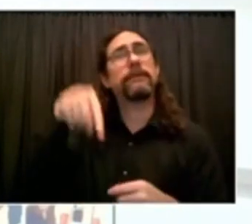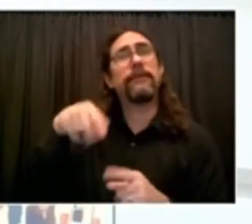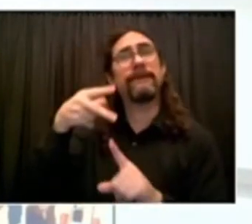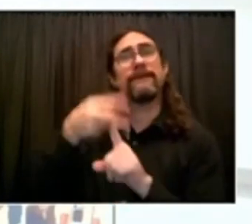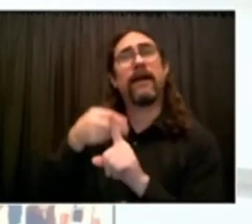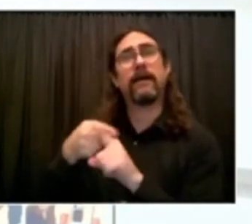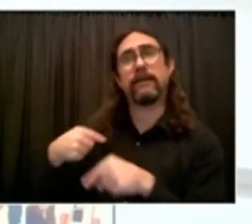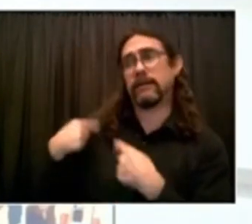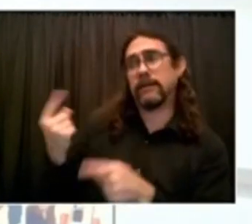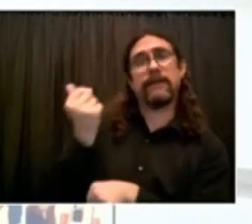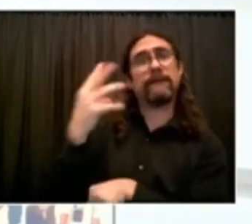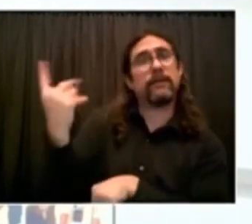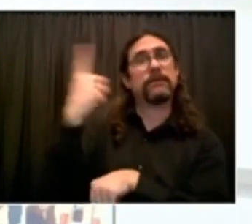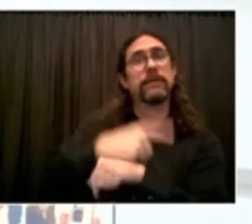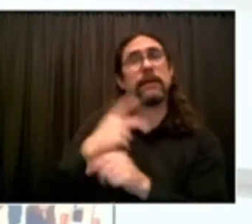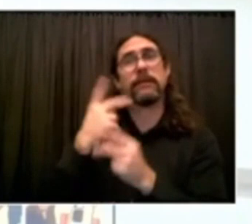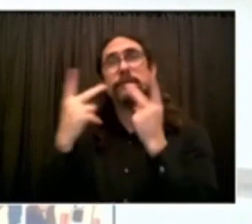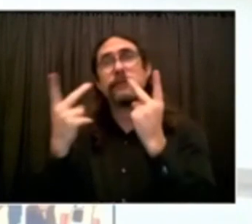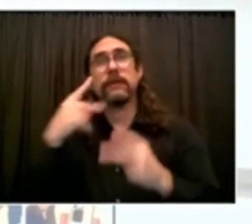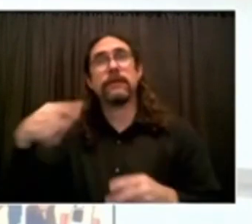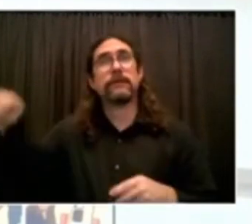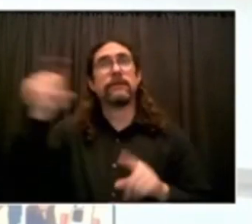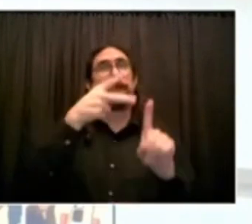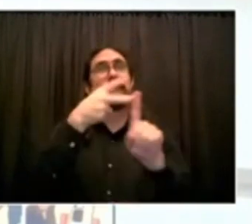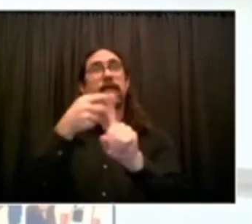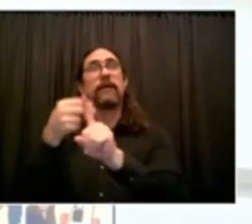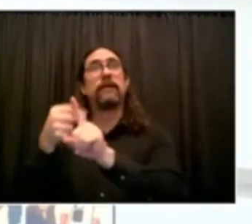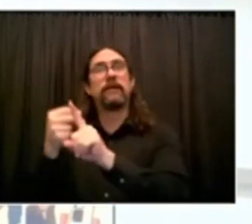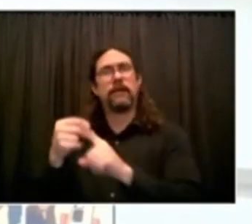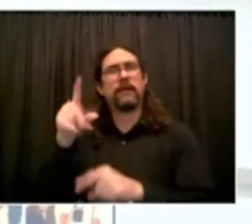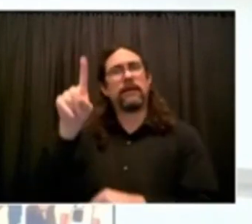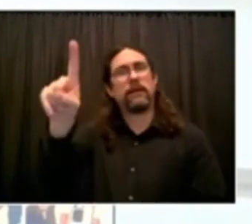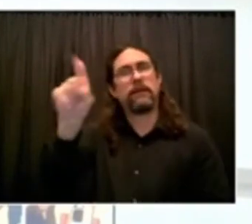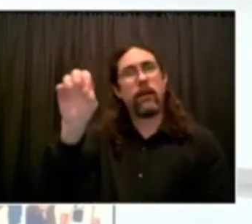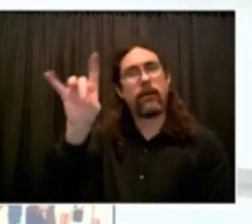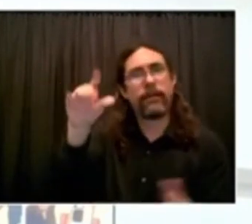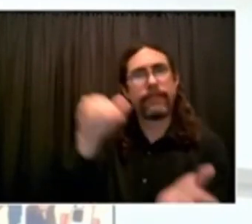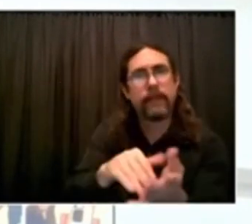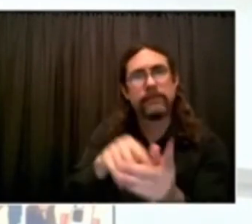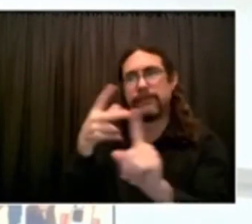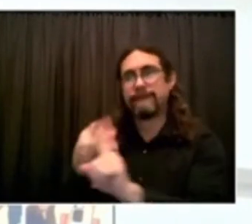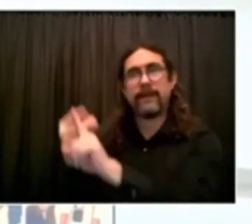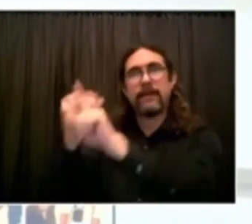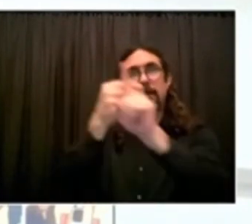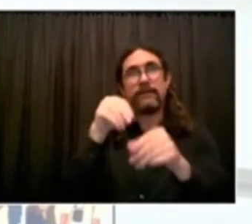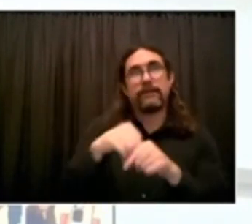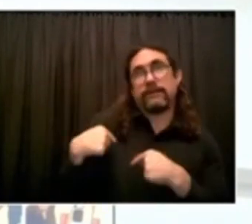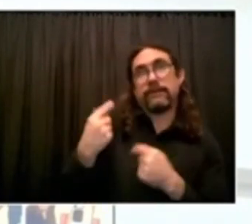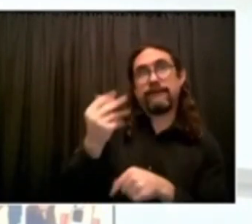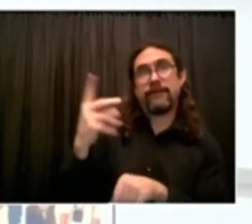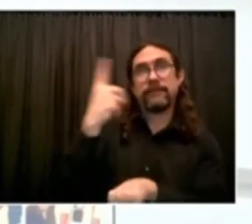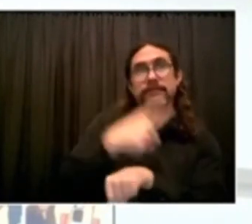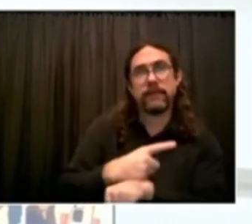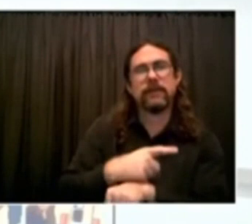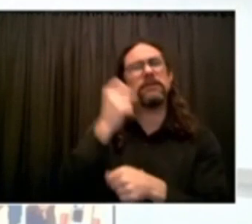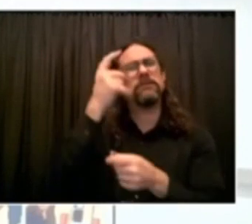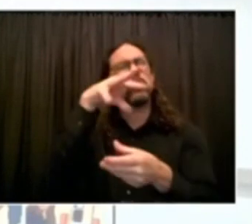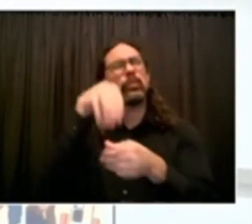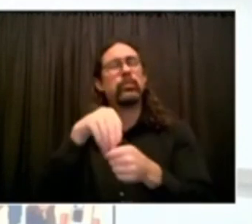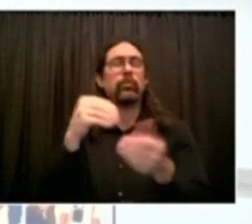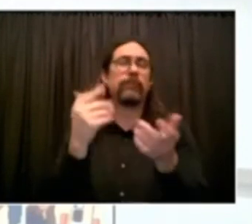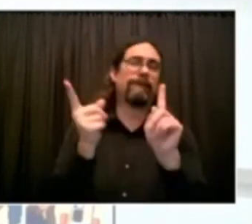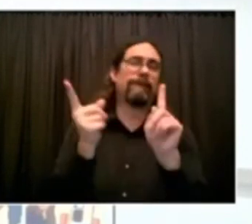Those boosters may turn out to be particularly important for Omicron, so you'll see us work to further increase the almost